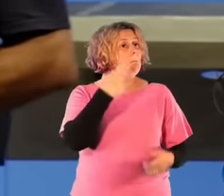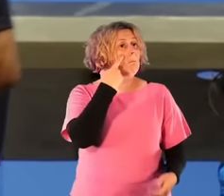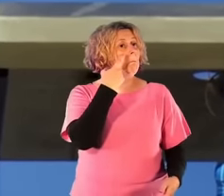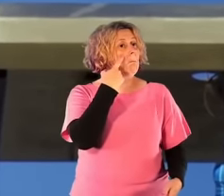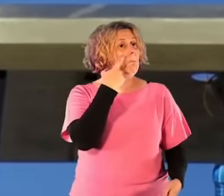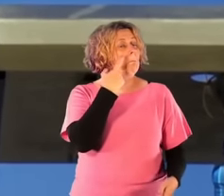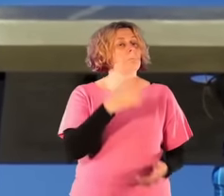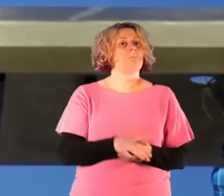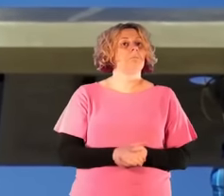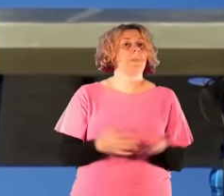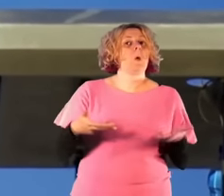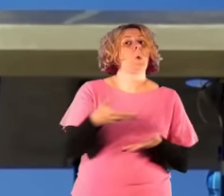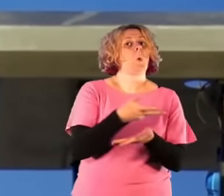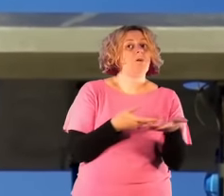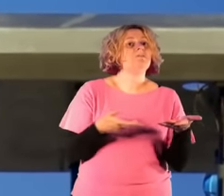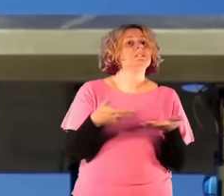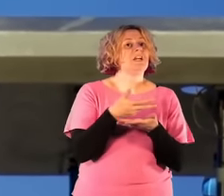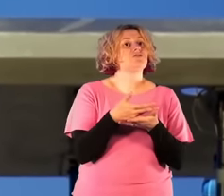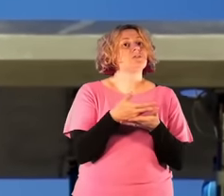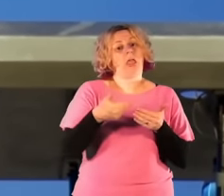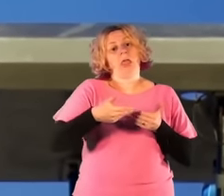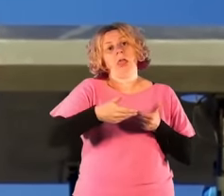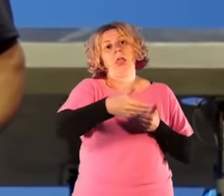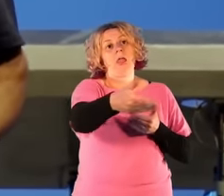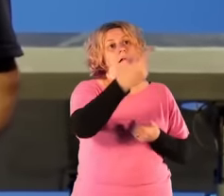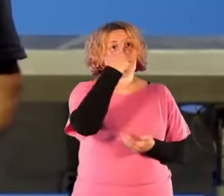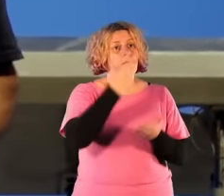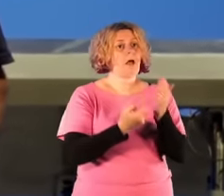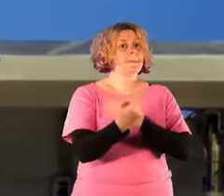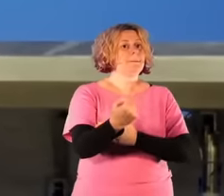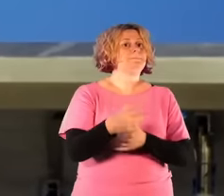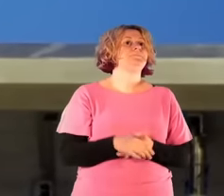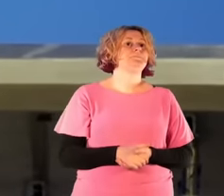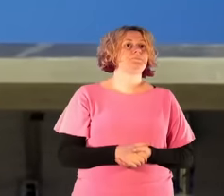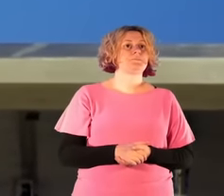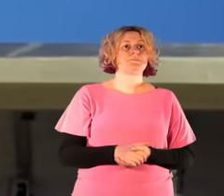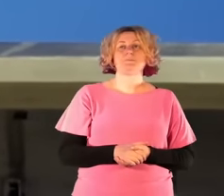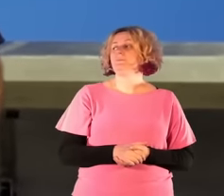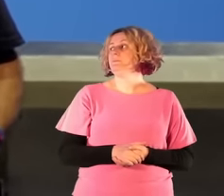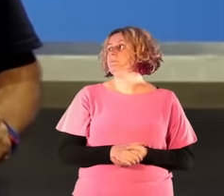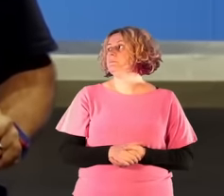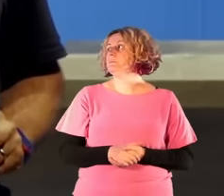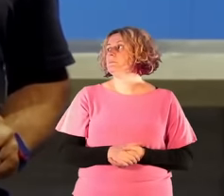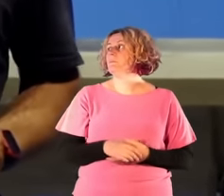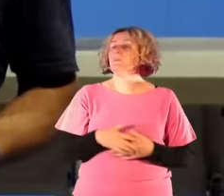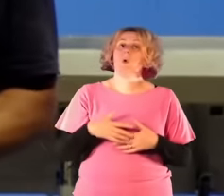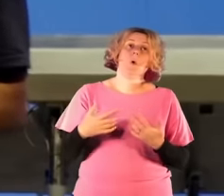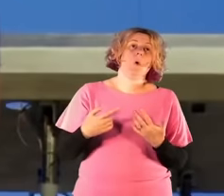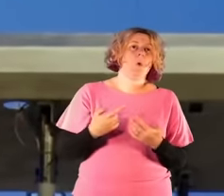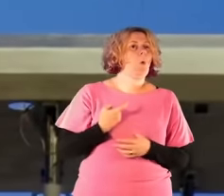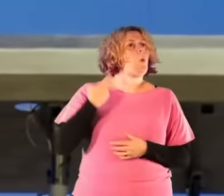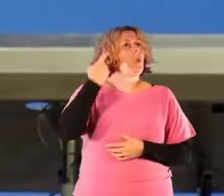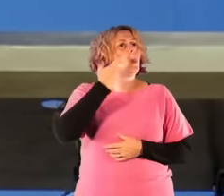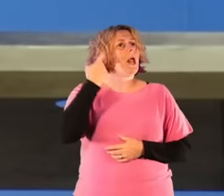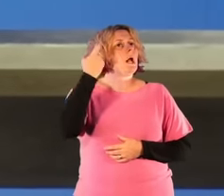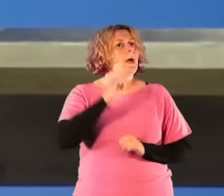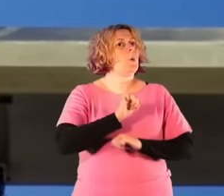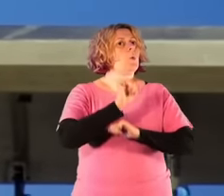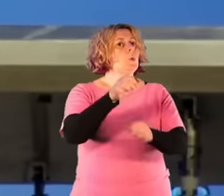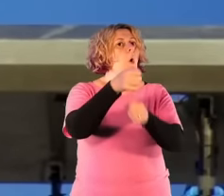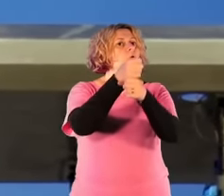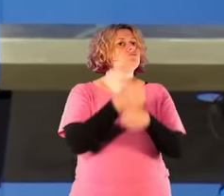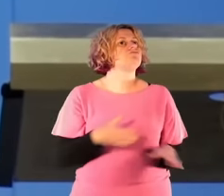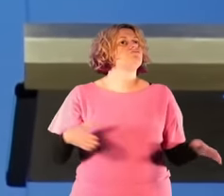into conversation as time goes by. But also something that you could consider for your whole church to be involved